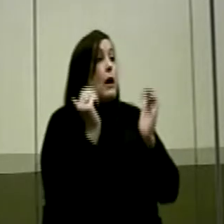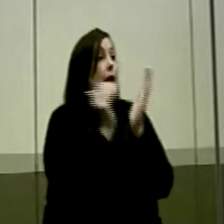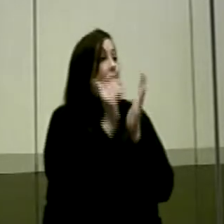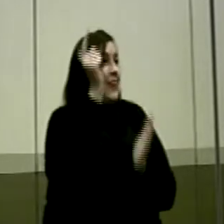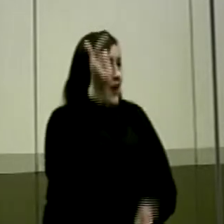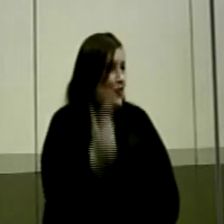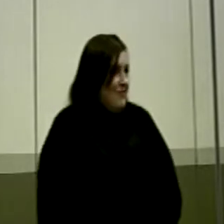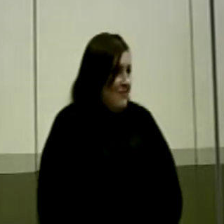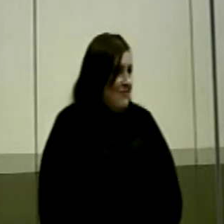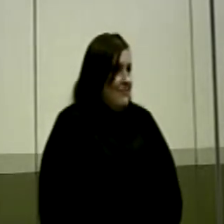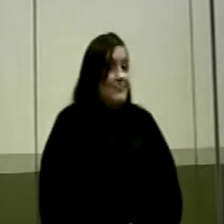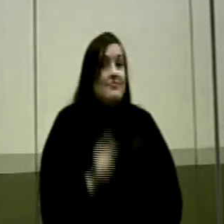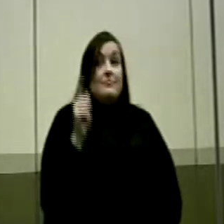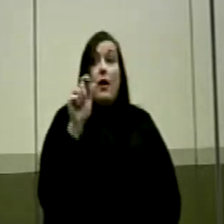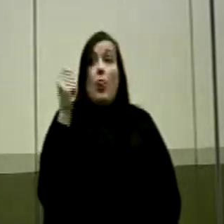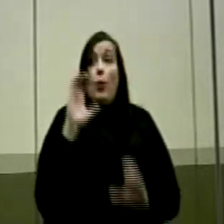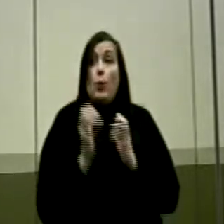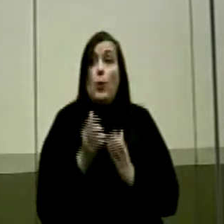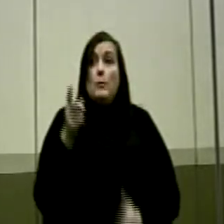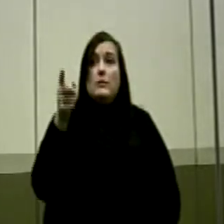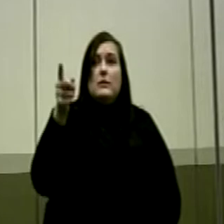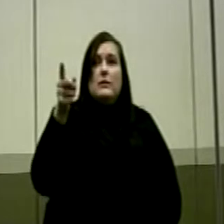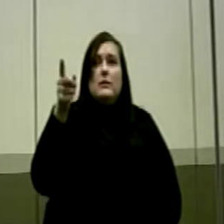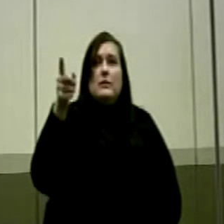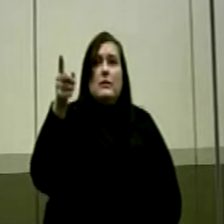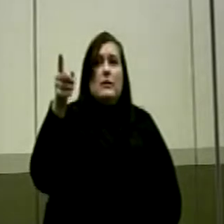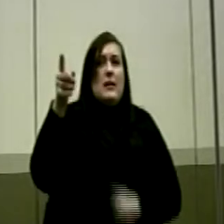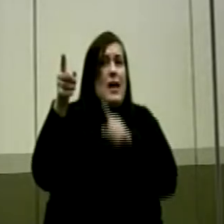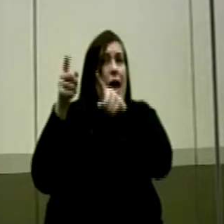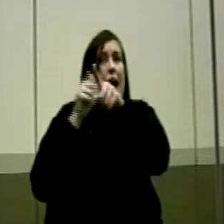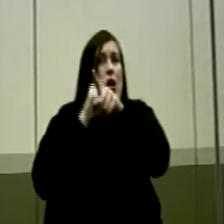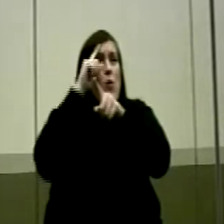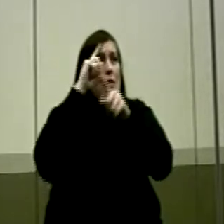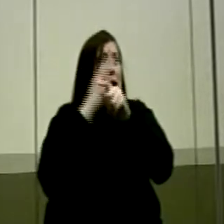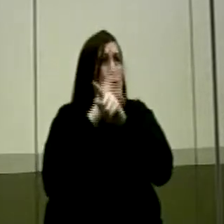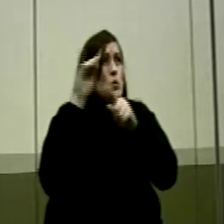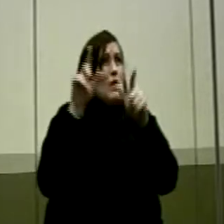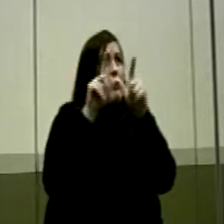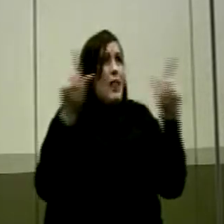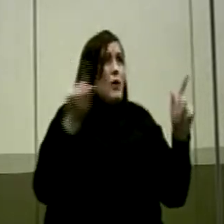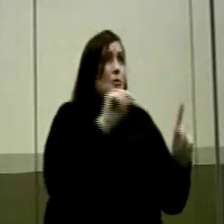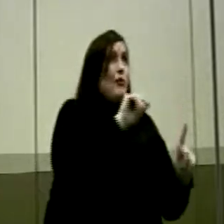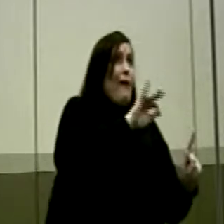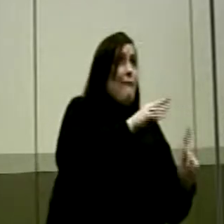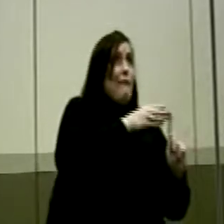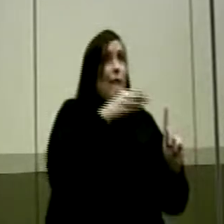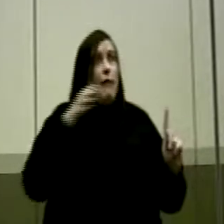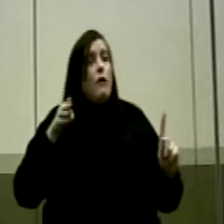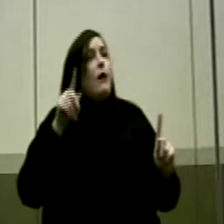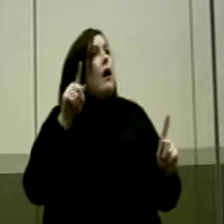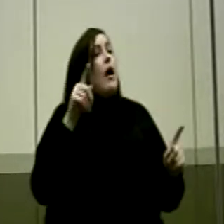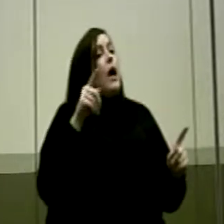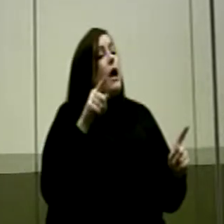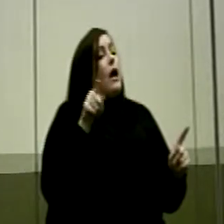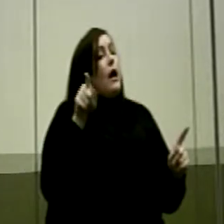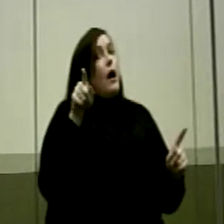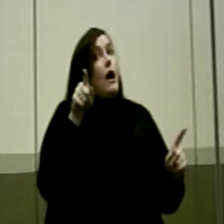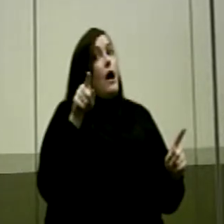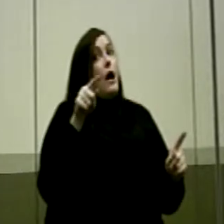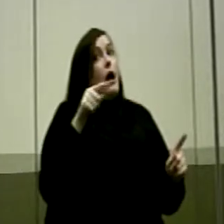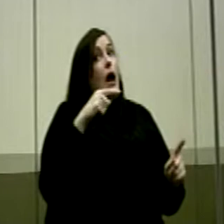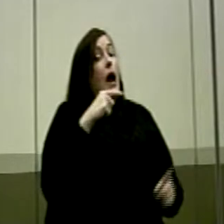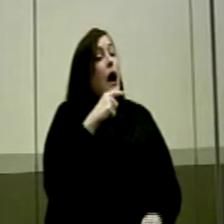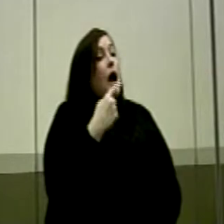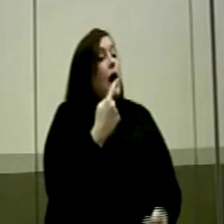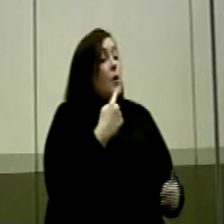Other groups here, other good strategies. I might not even go that much. I might just say, I need to see your eyes on